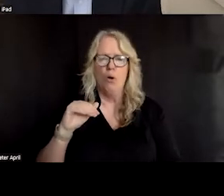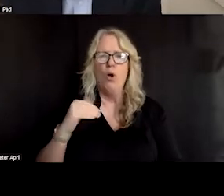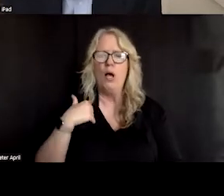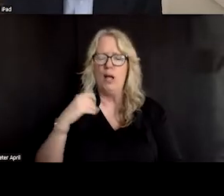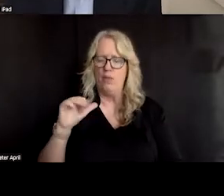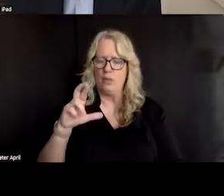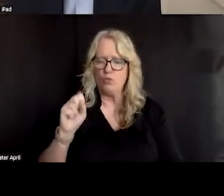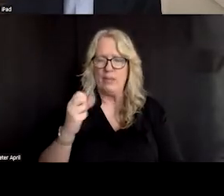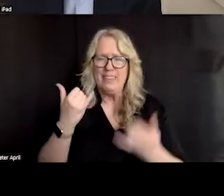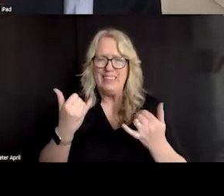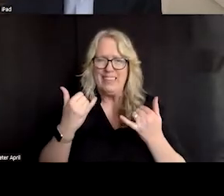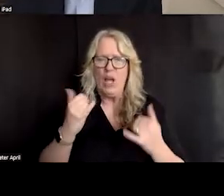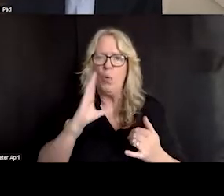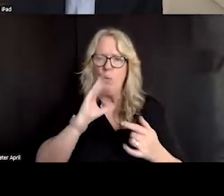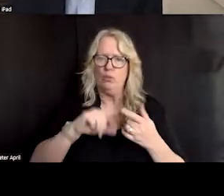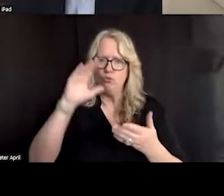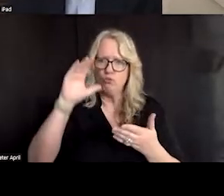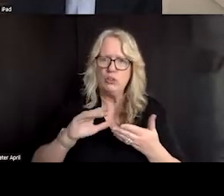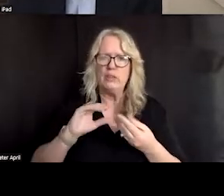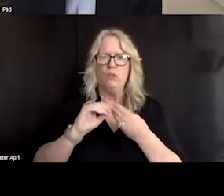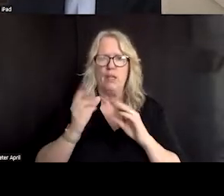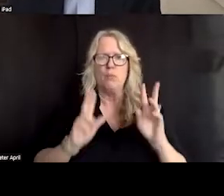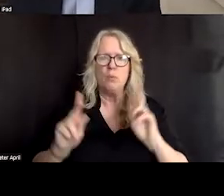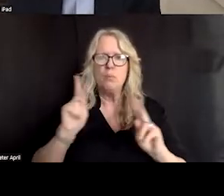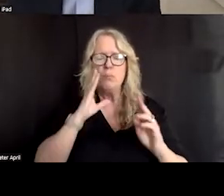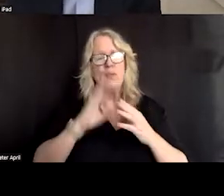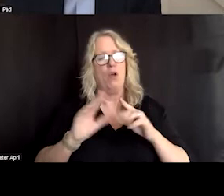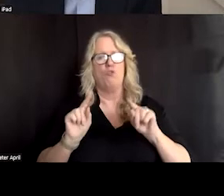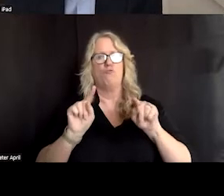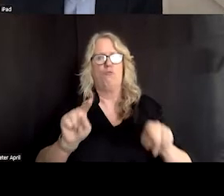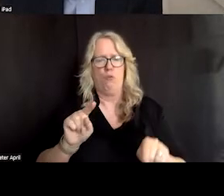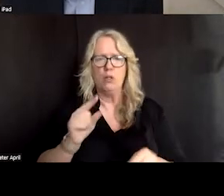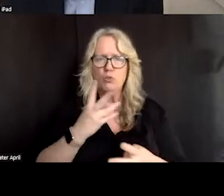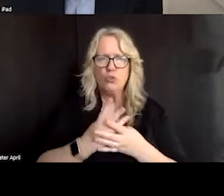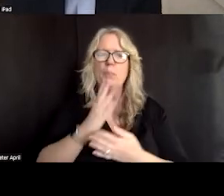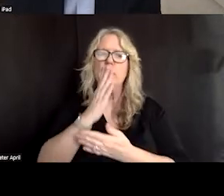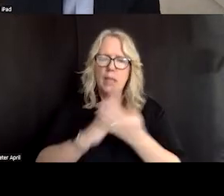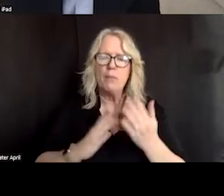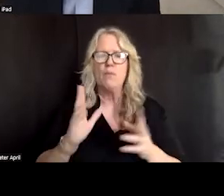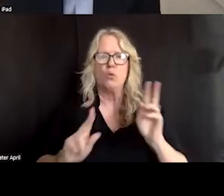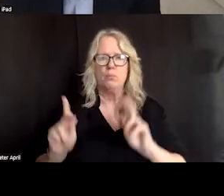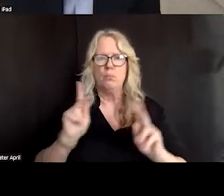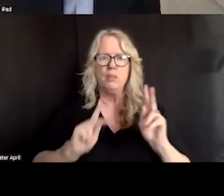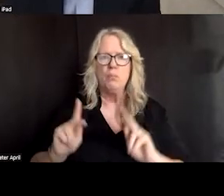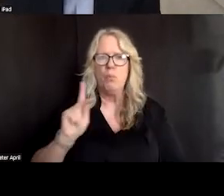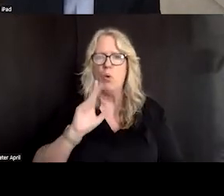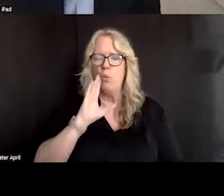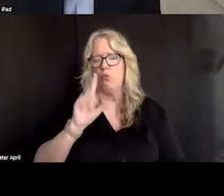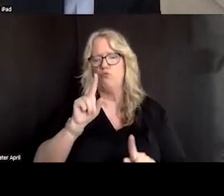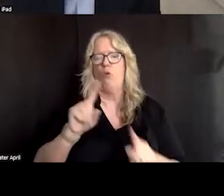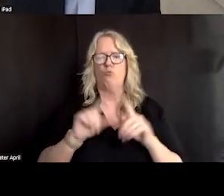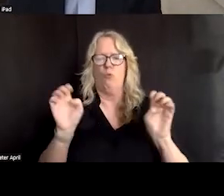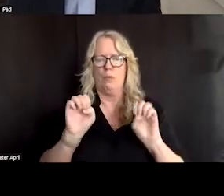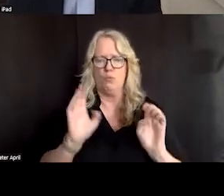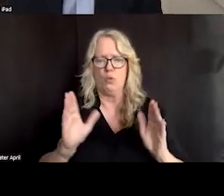Crisis Now will really decrease the number of people that are going to jail. A certain proportion of those people will end up going to the emergency room and